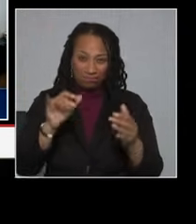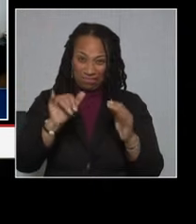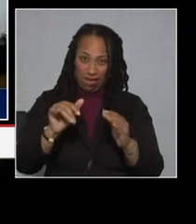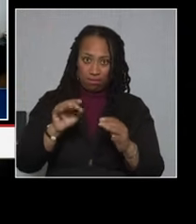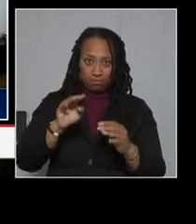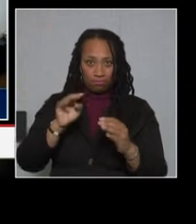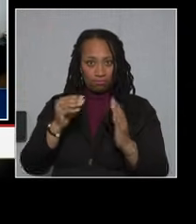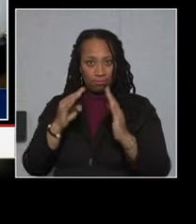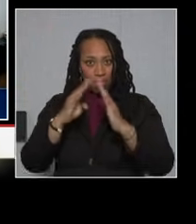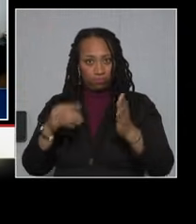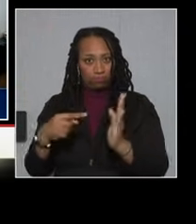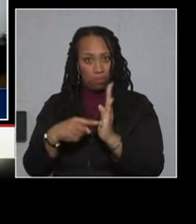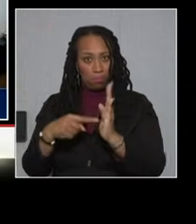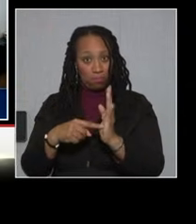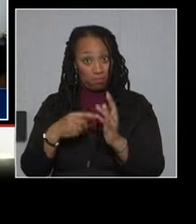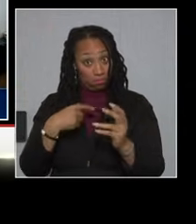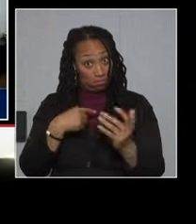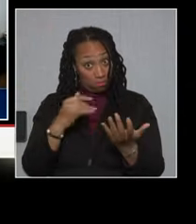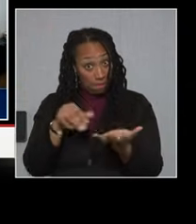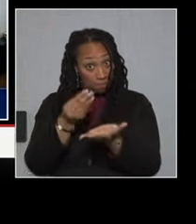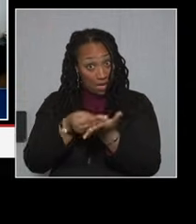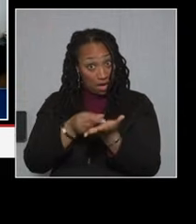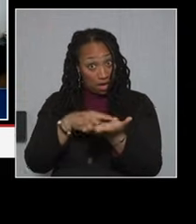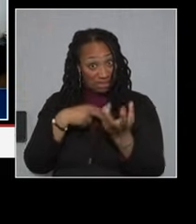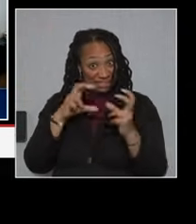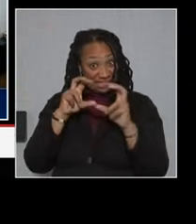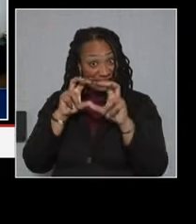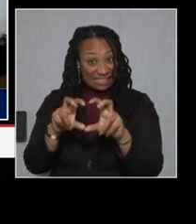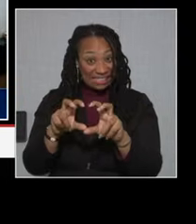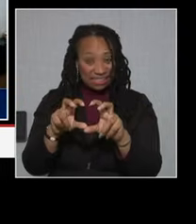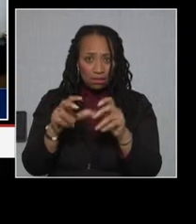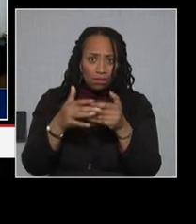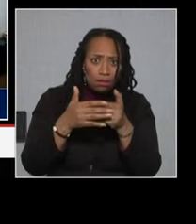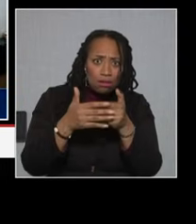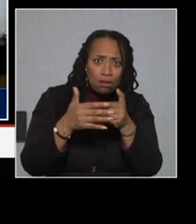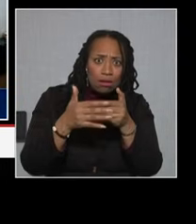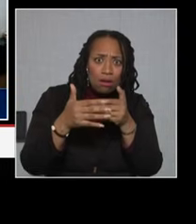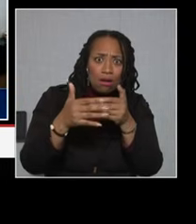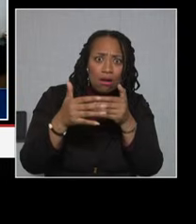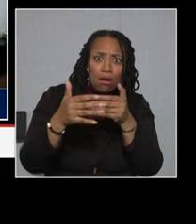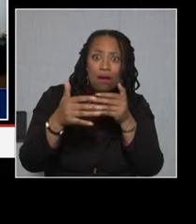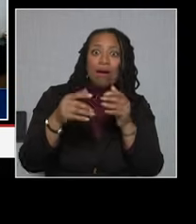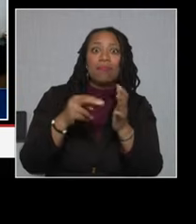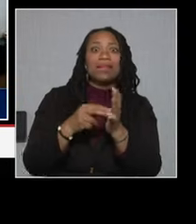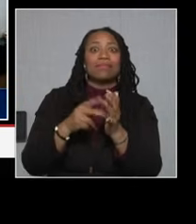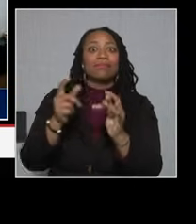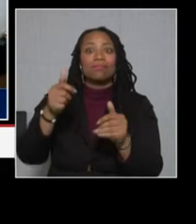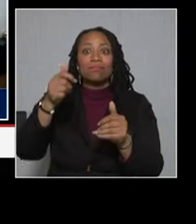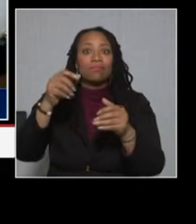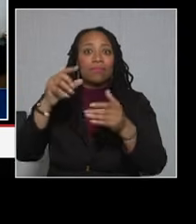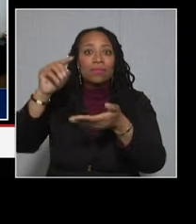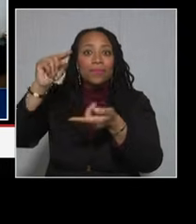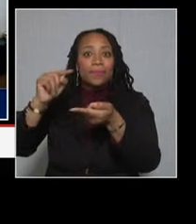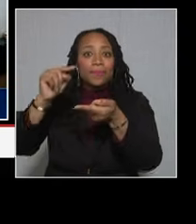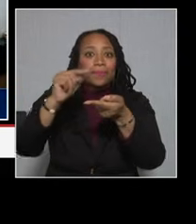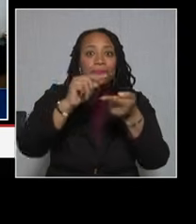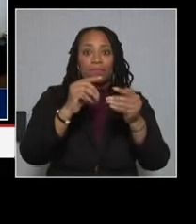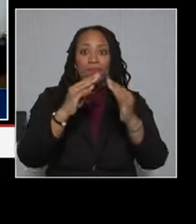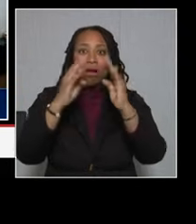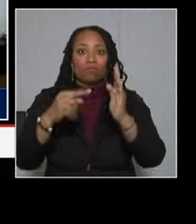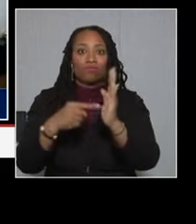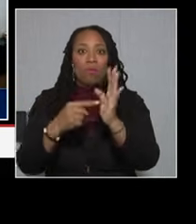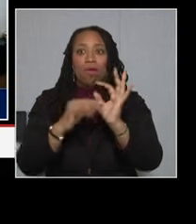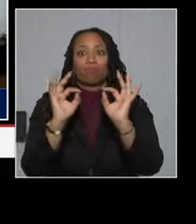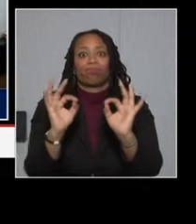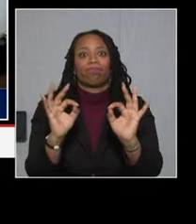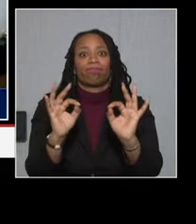citywide. The mayor had made the promise that our government would be a consistent and predictable financial